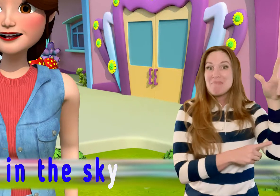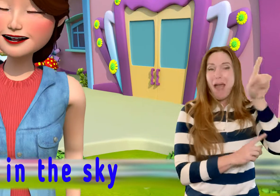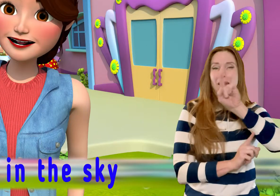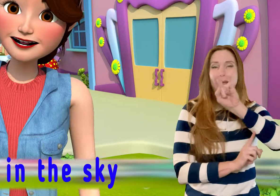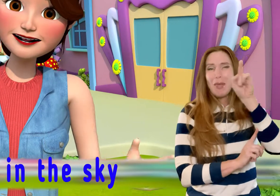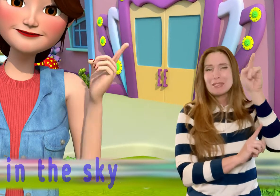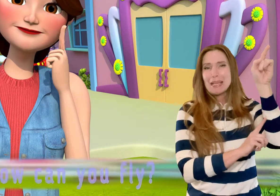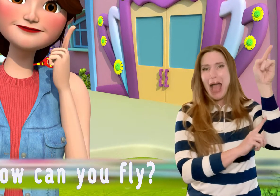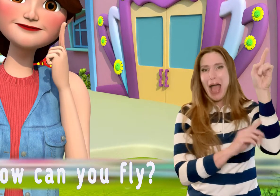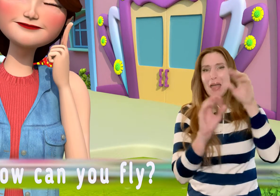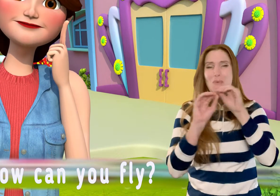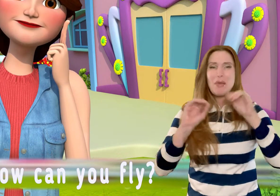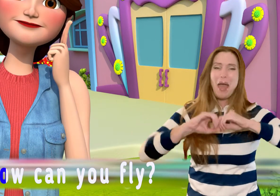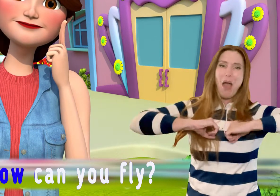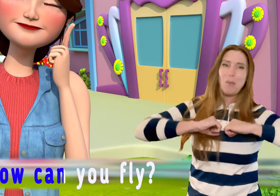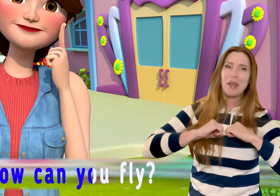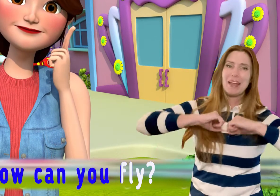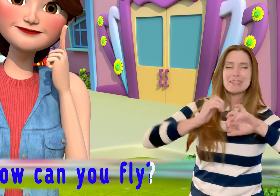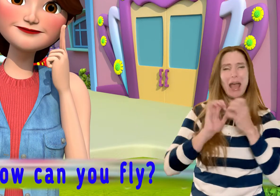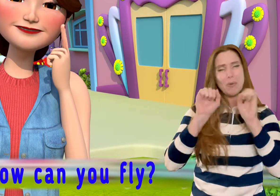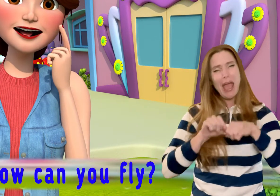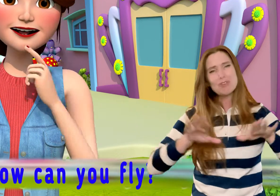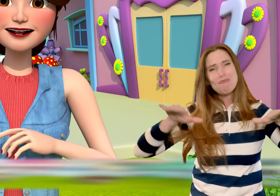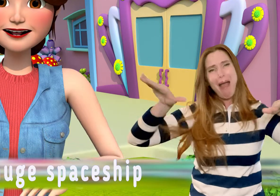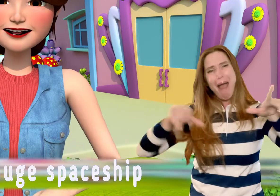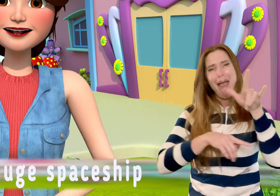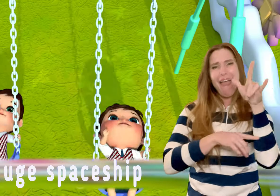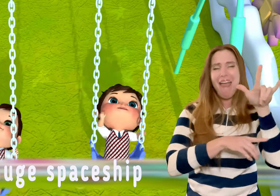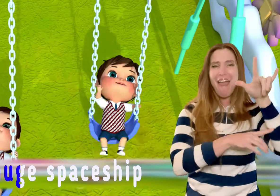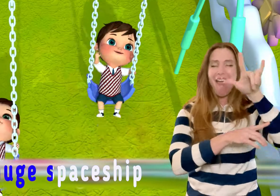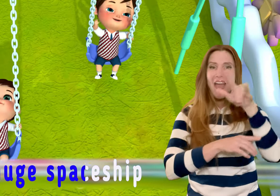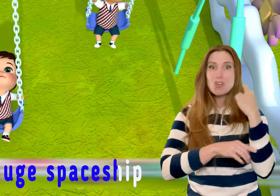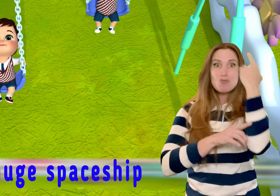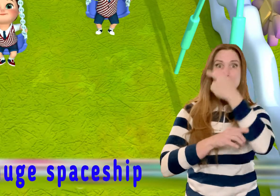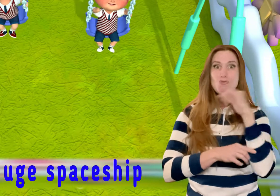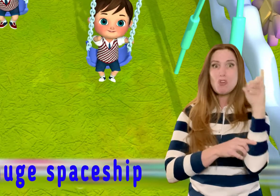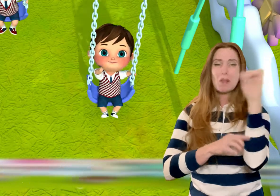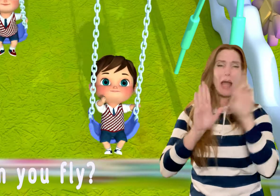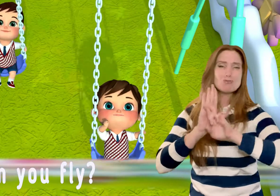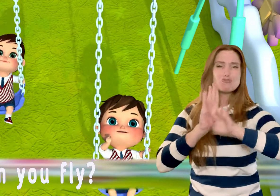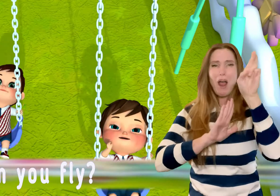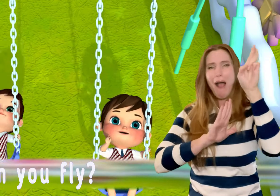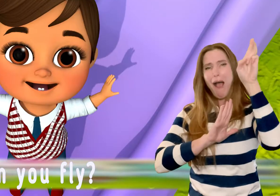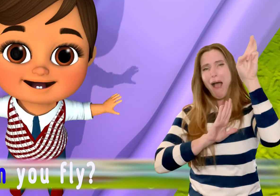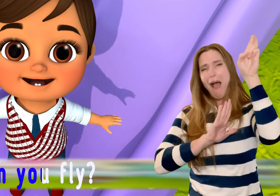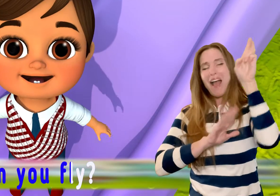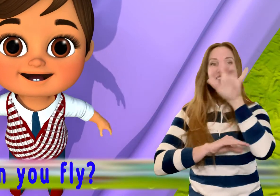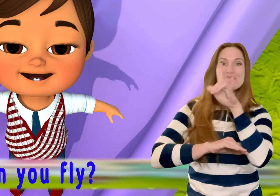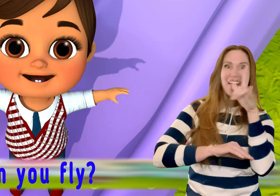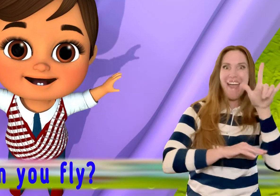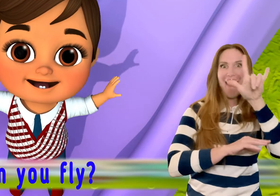Plane, plane in the sky without wings, how can you fly? You look like a huge spaceship.